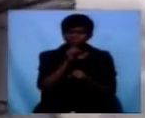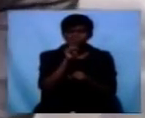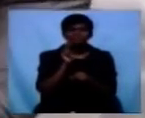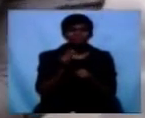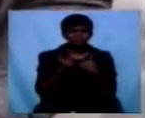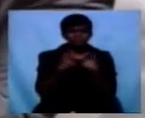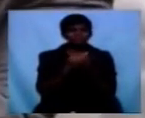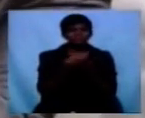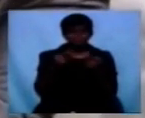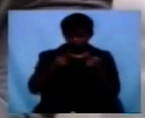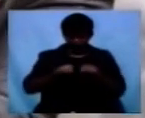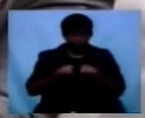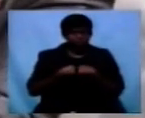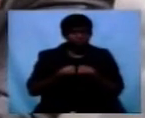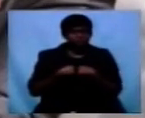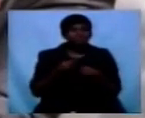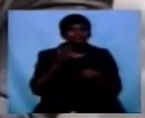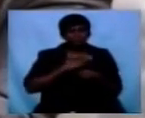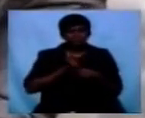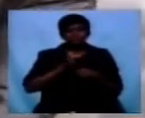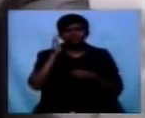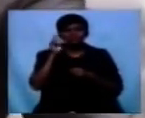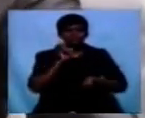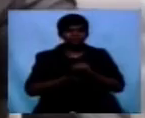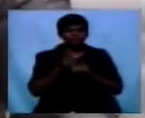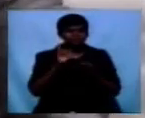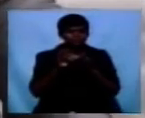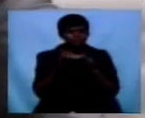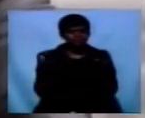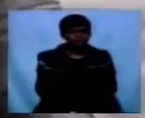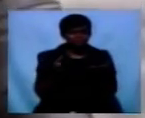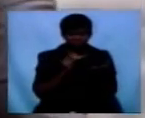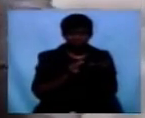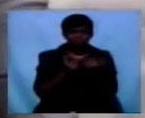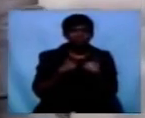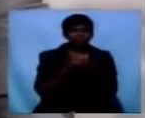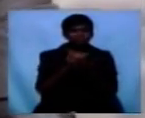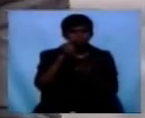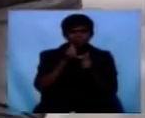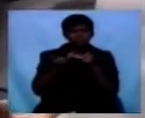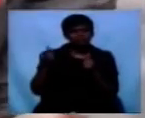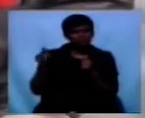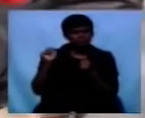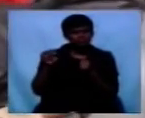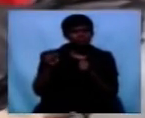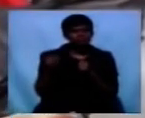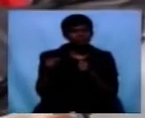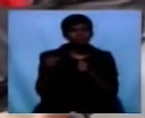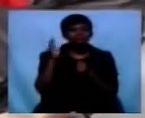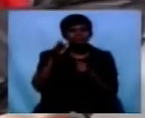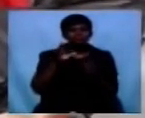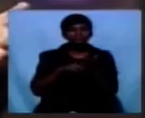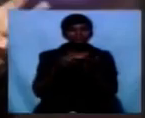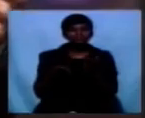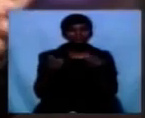failed because it is me, obviously I'll be fired. If it will be proven that we have failed because it is PS, obviously he'll be removed. No, maybe